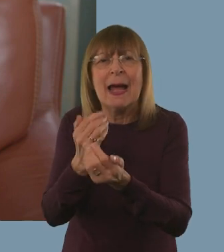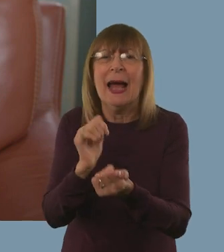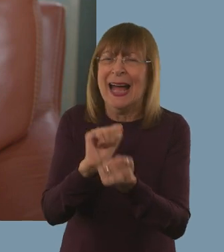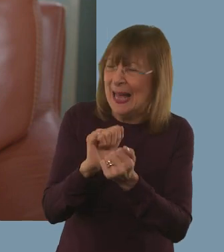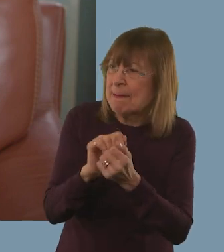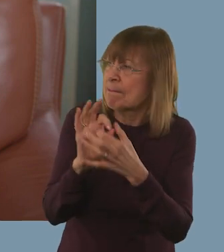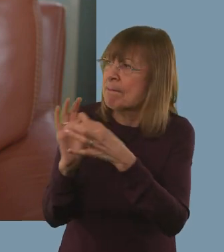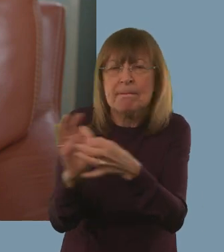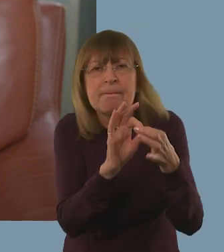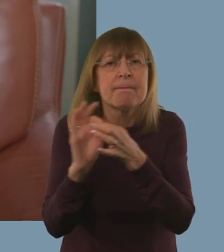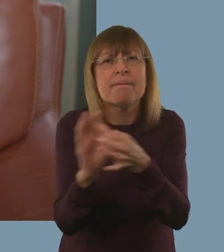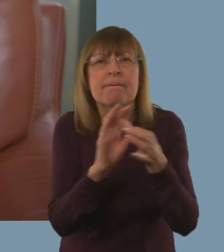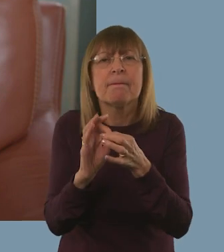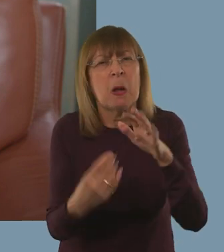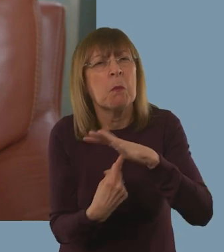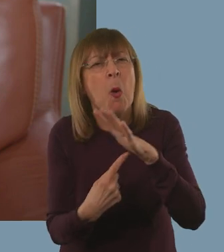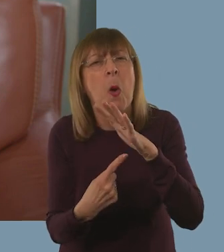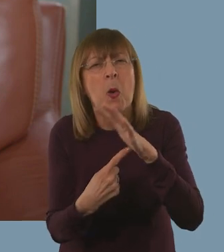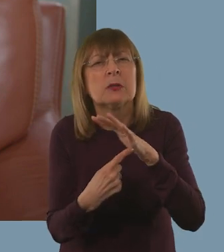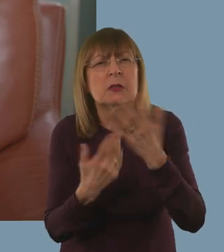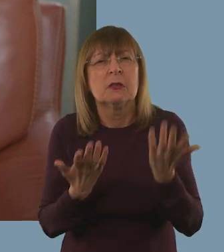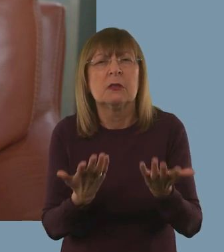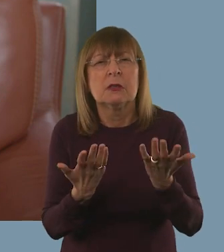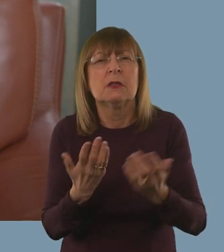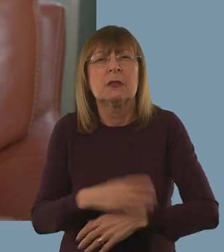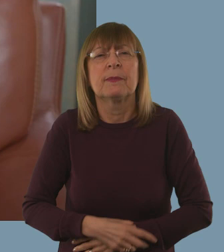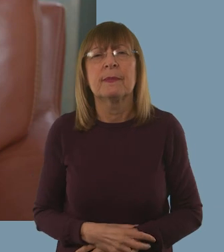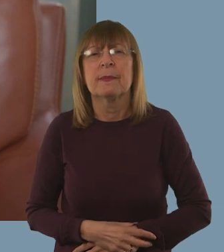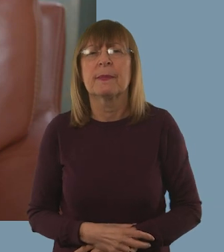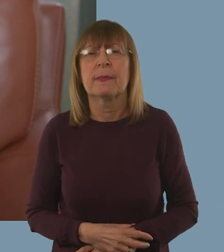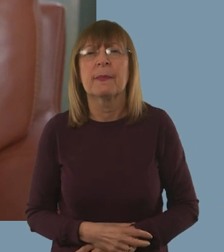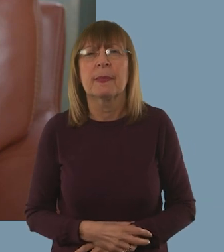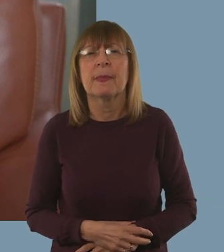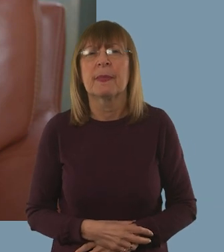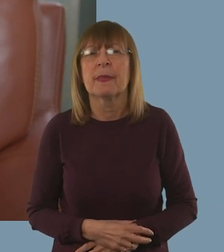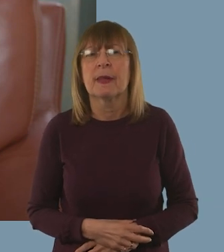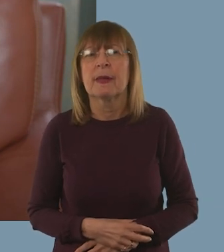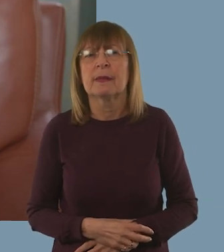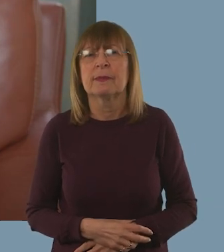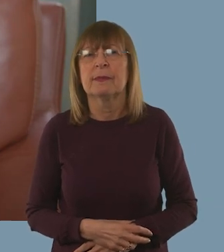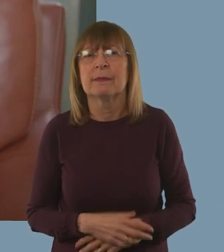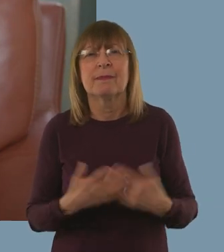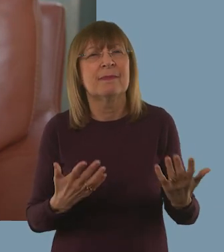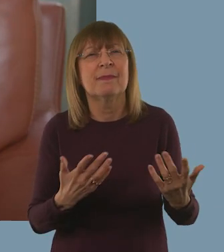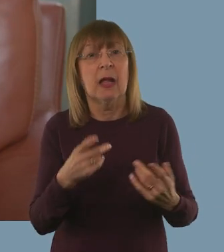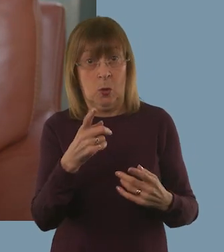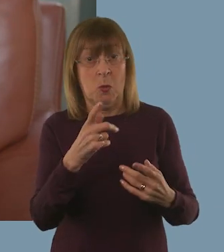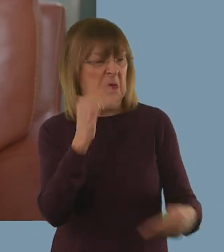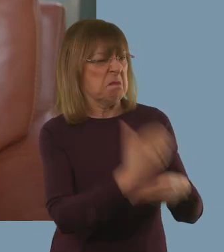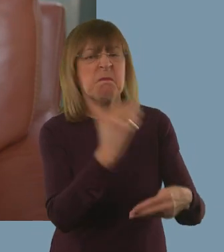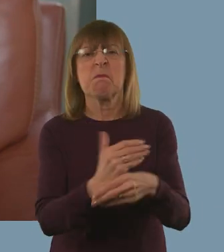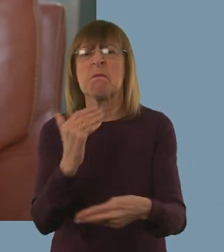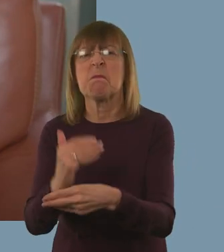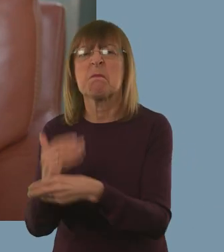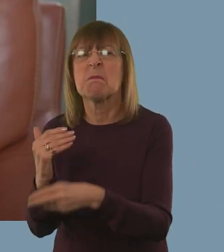if you can, is to try and keep those lines of communication or keep those relationships there. Don't